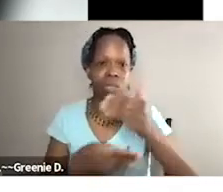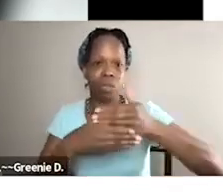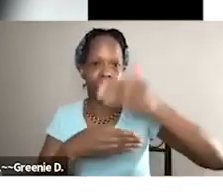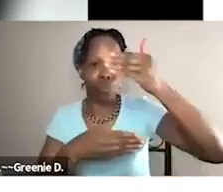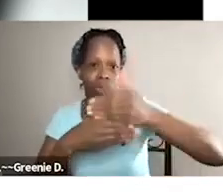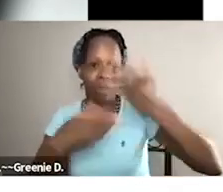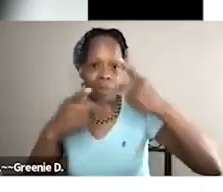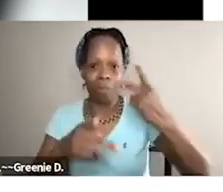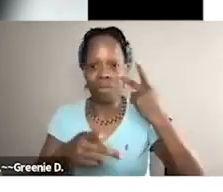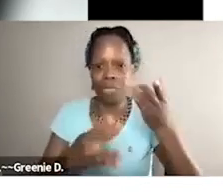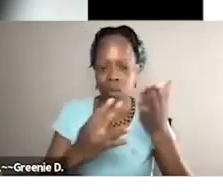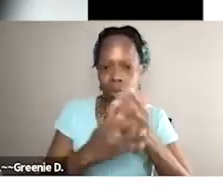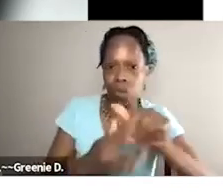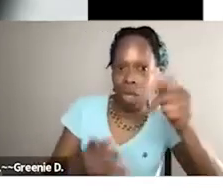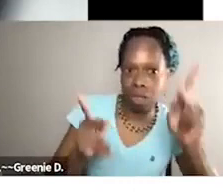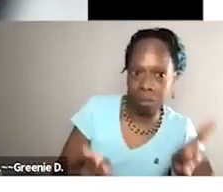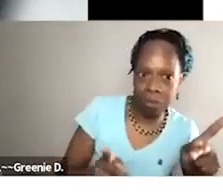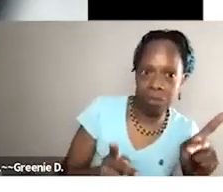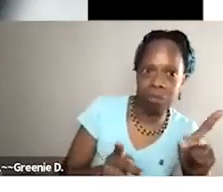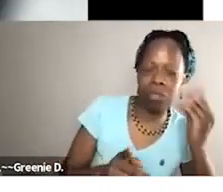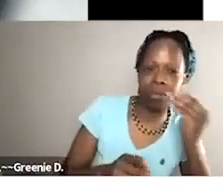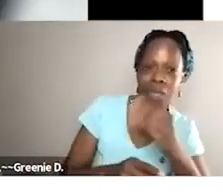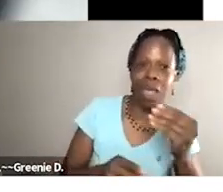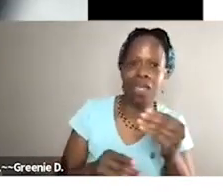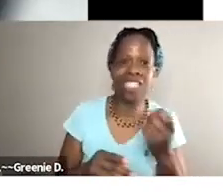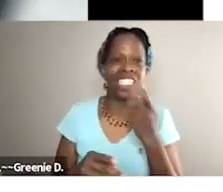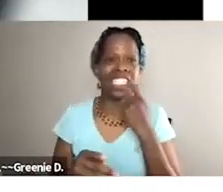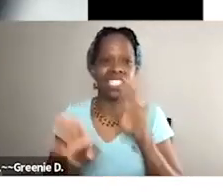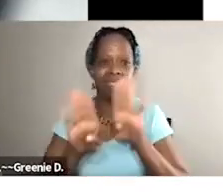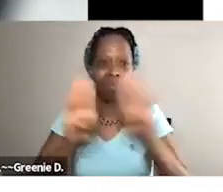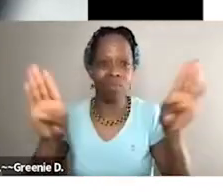people's experiences, and sliding glass doors that let them cross over, right?